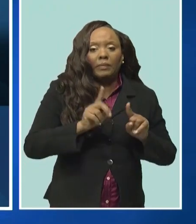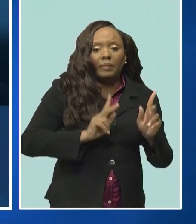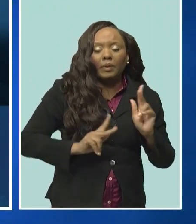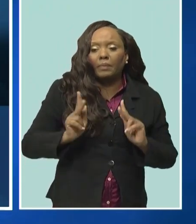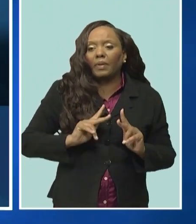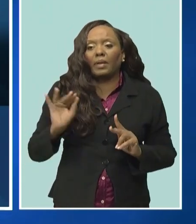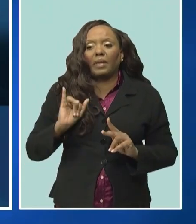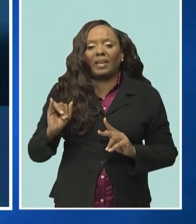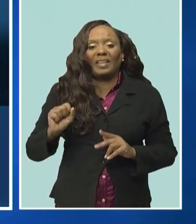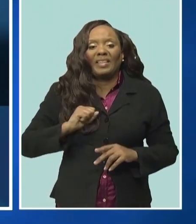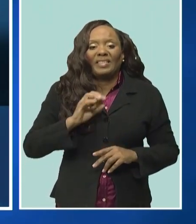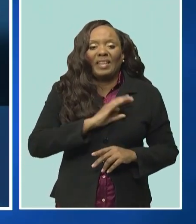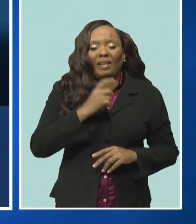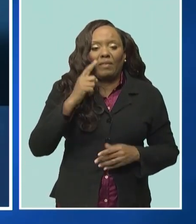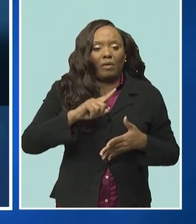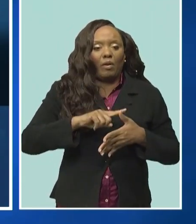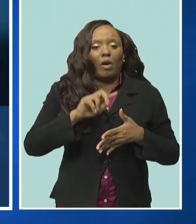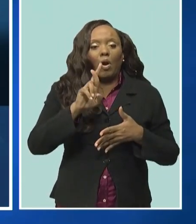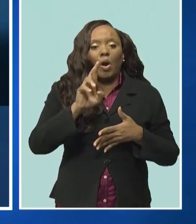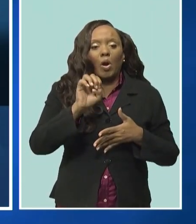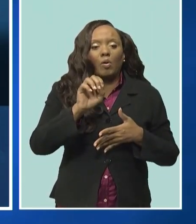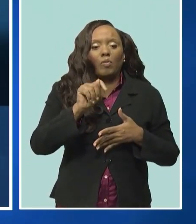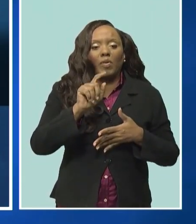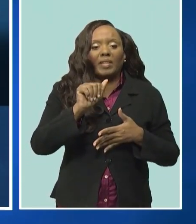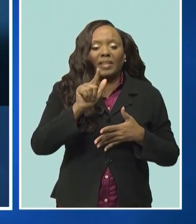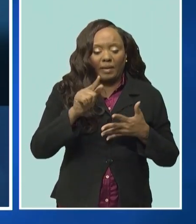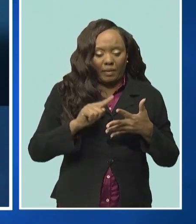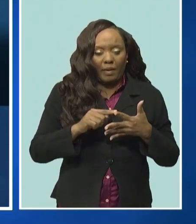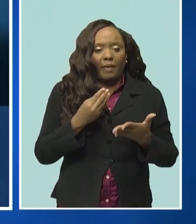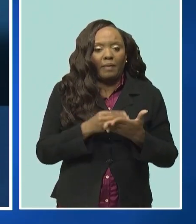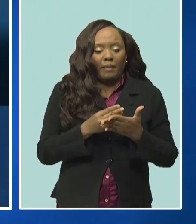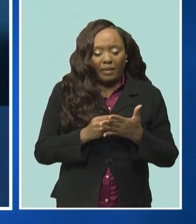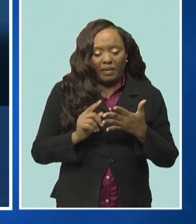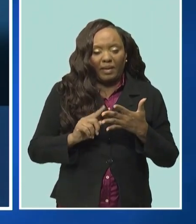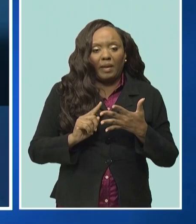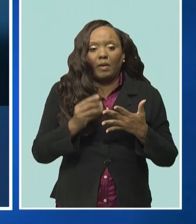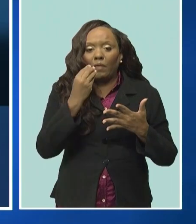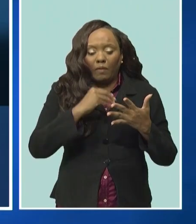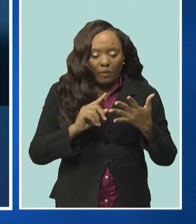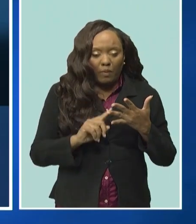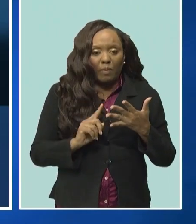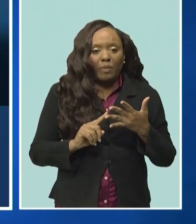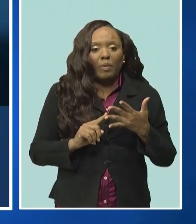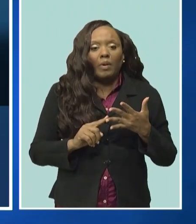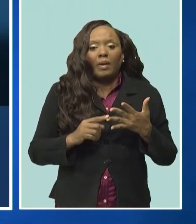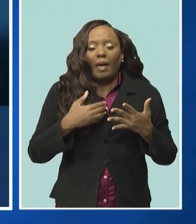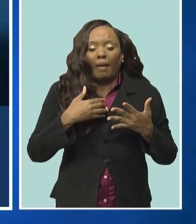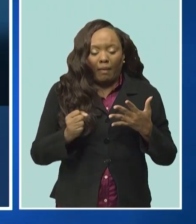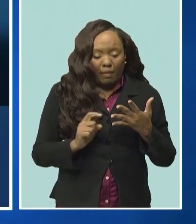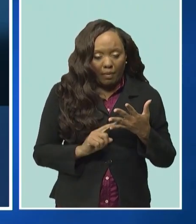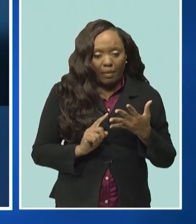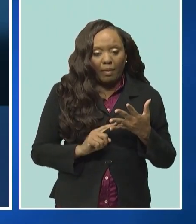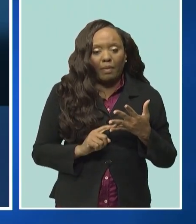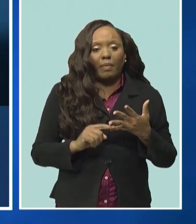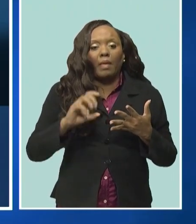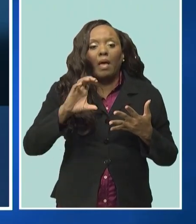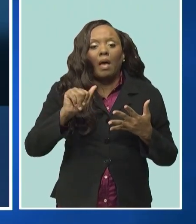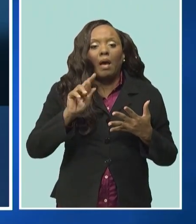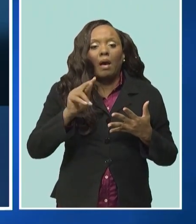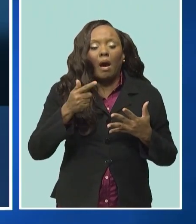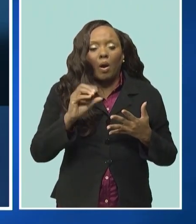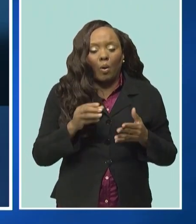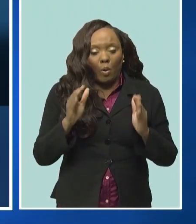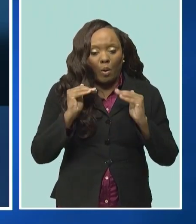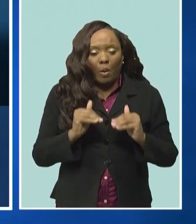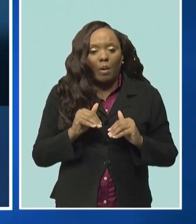retail staff, finance, cabin crew, ground handling, food and beverage, healthcare, cargo,